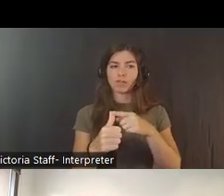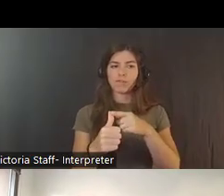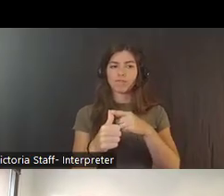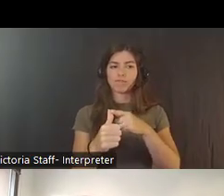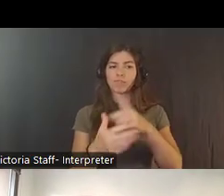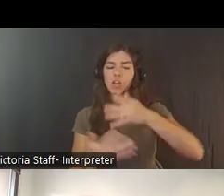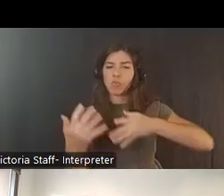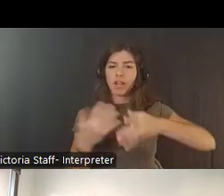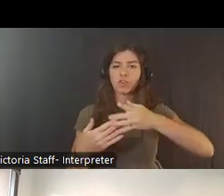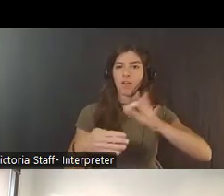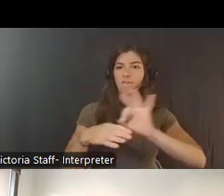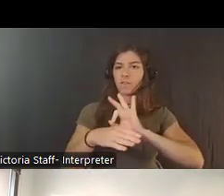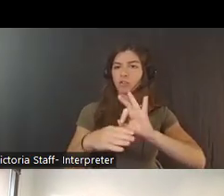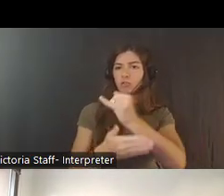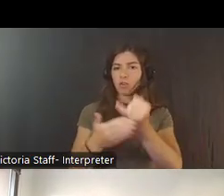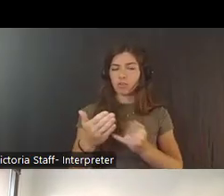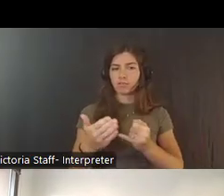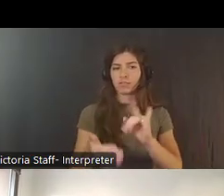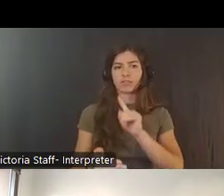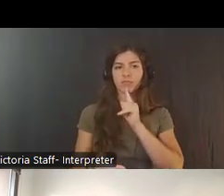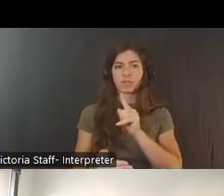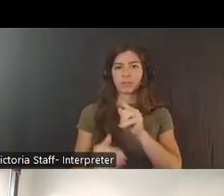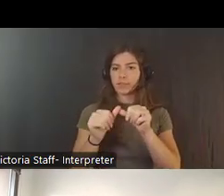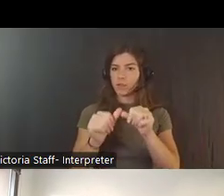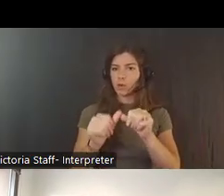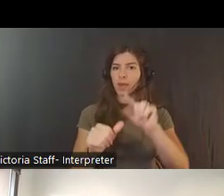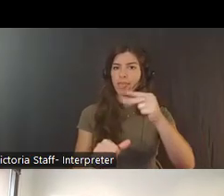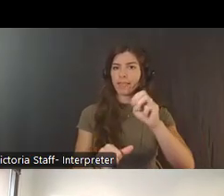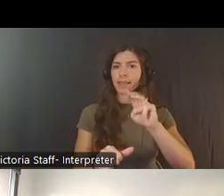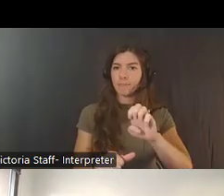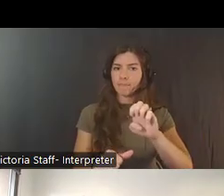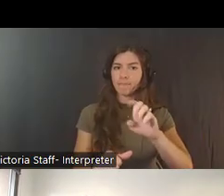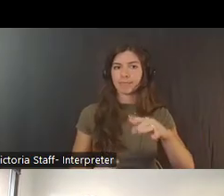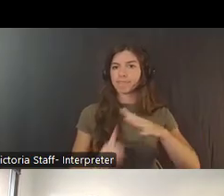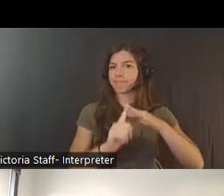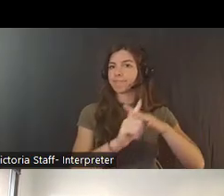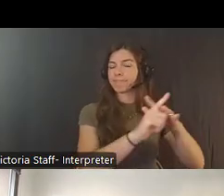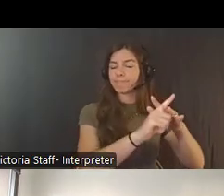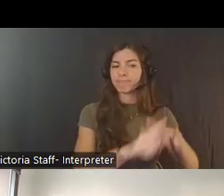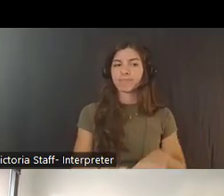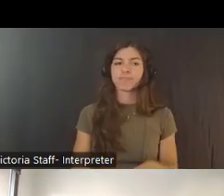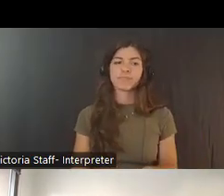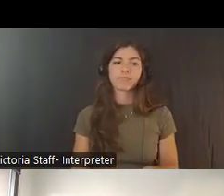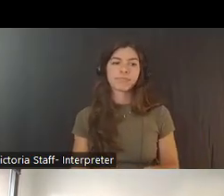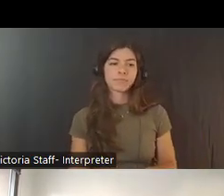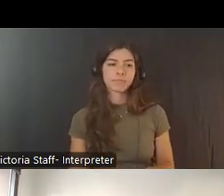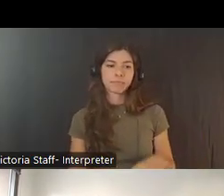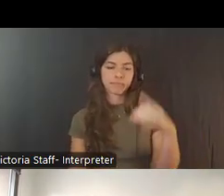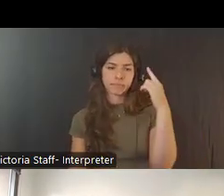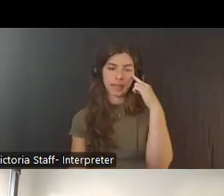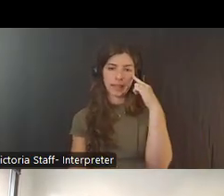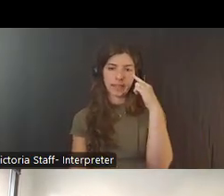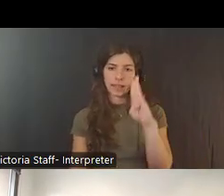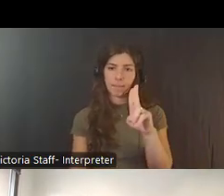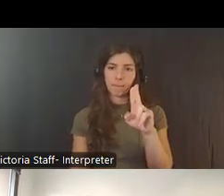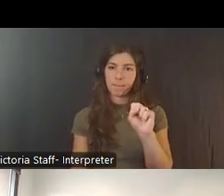or functional art, and certainly that has been an ongoing theme as well that has come up. I think the bus